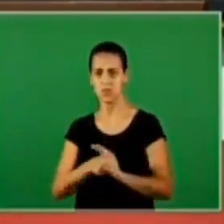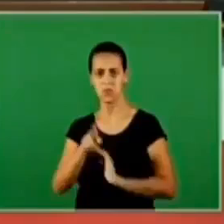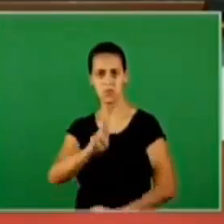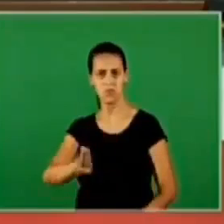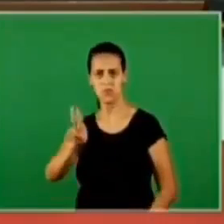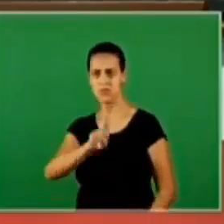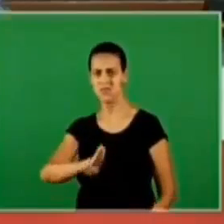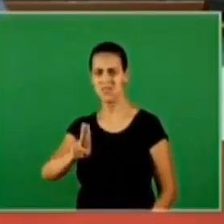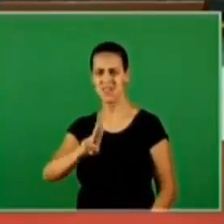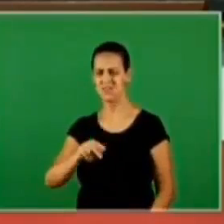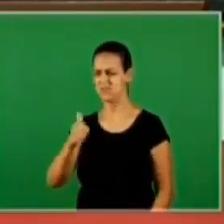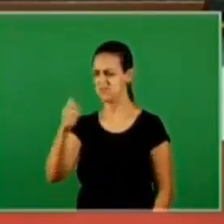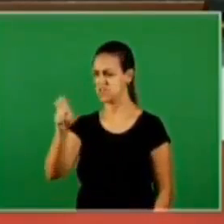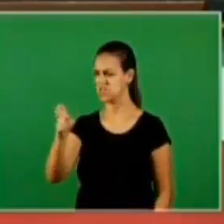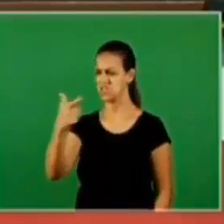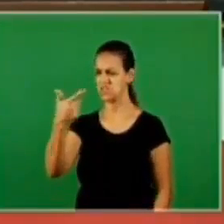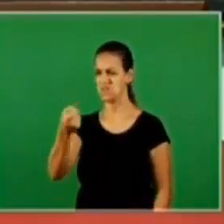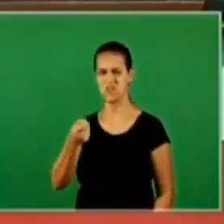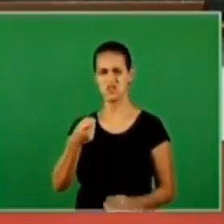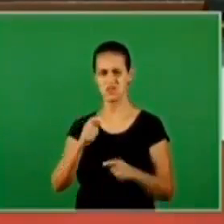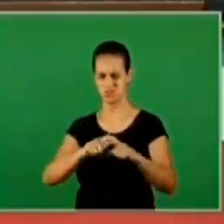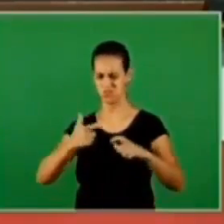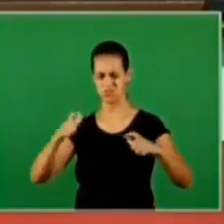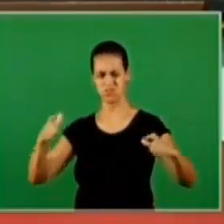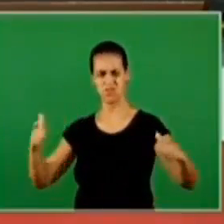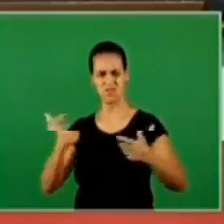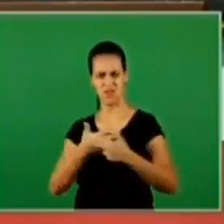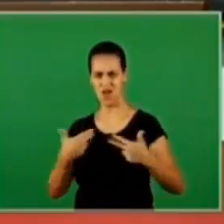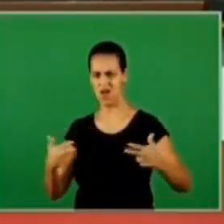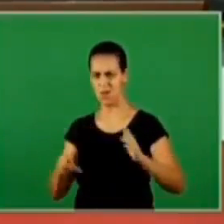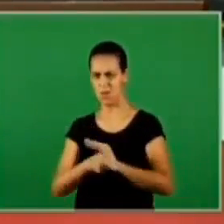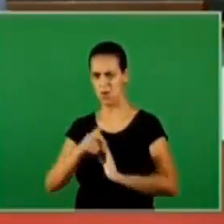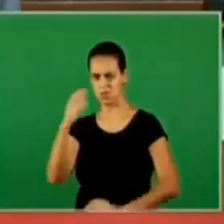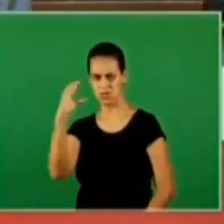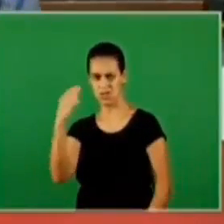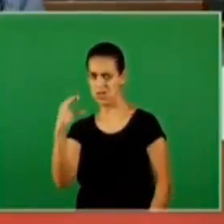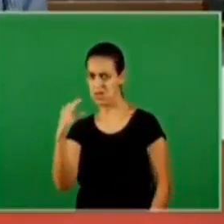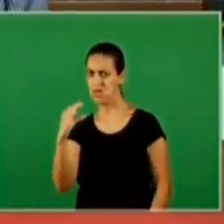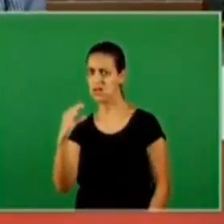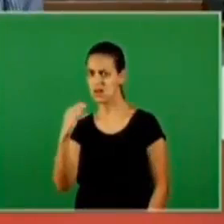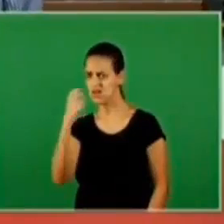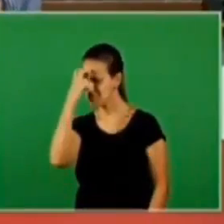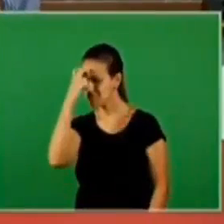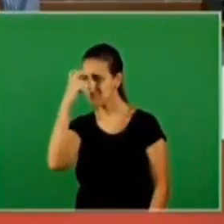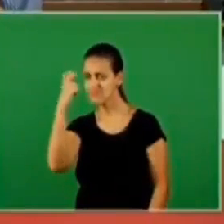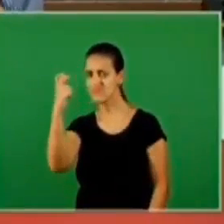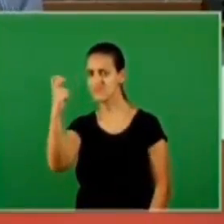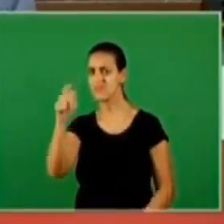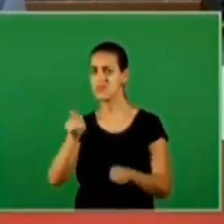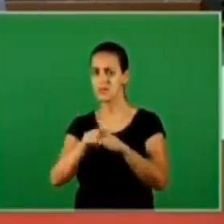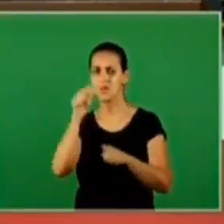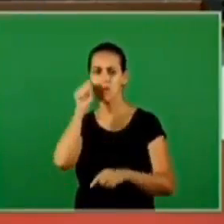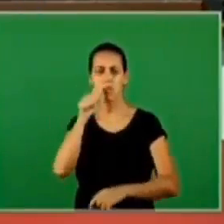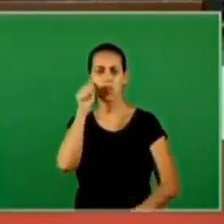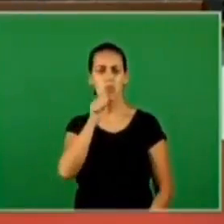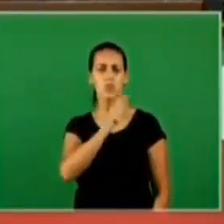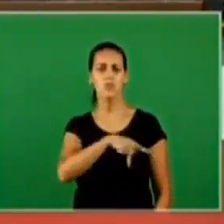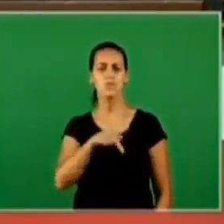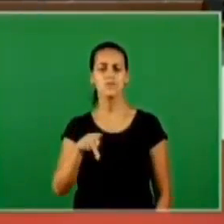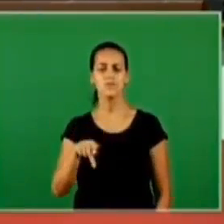universities, at least 15 or 20, only in the area of science. We had